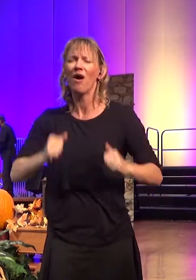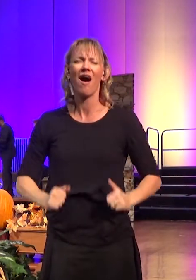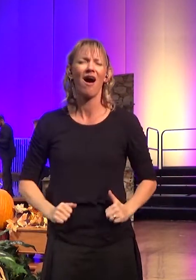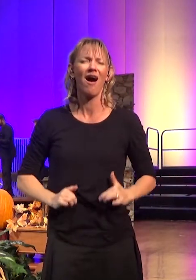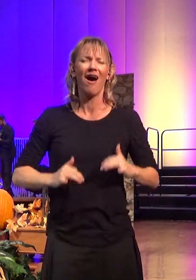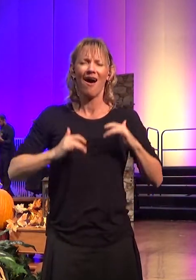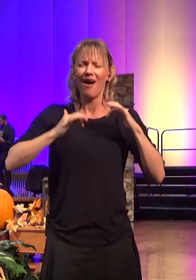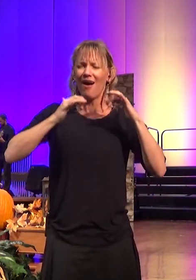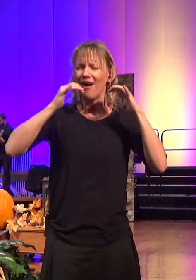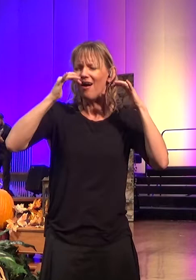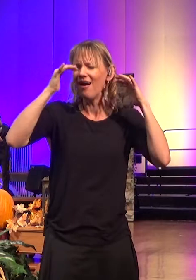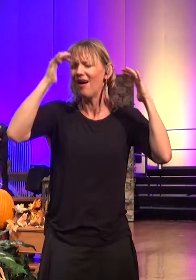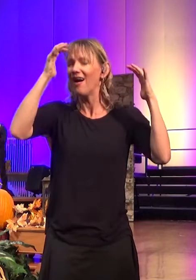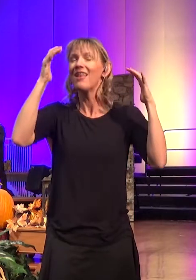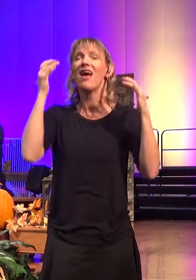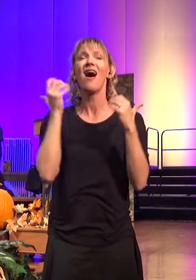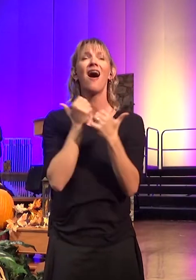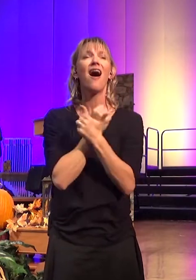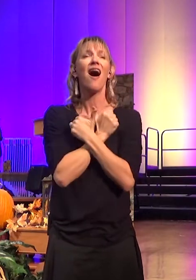the power.